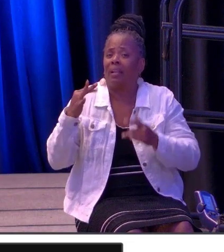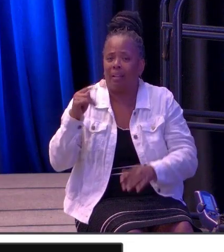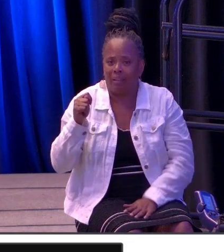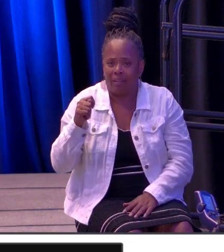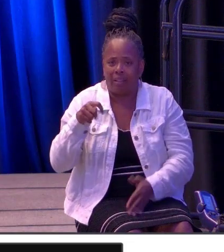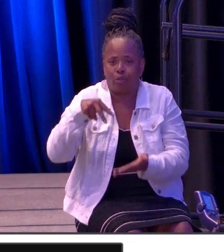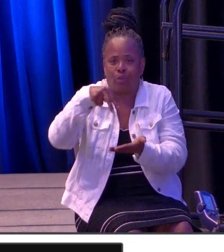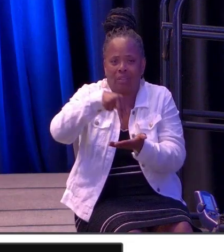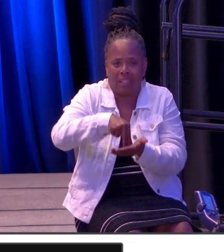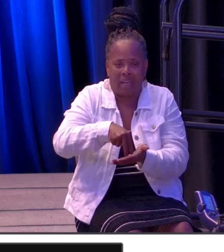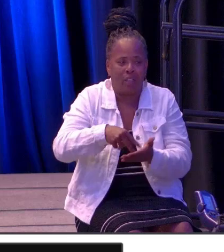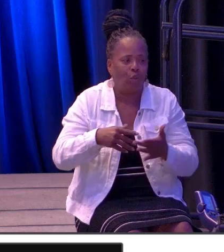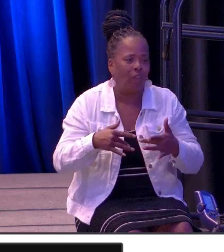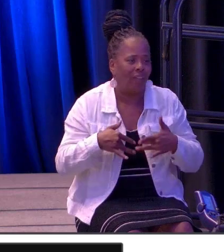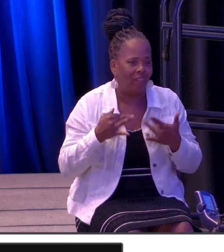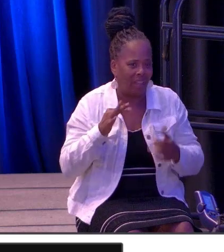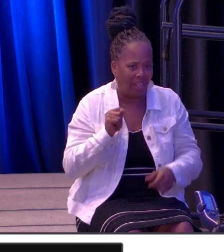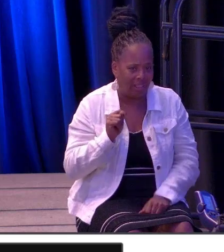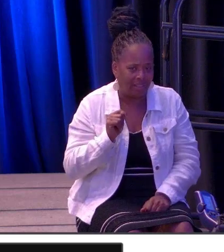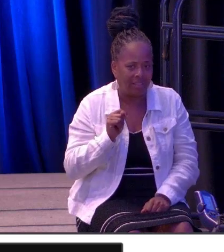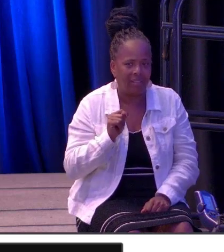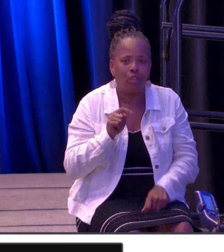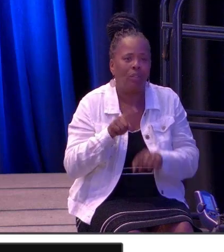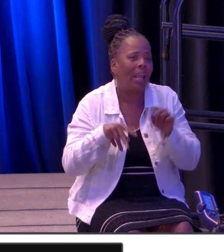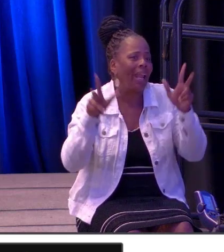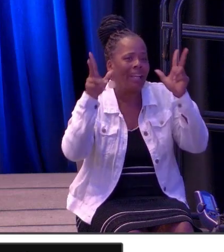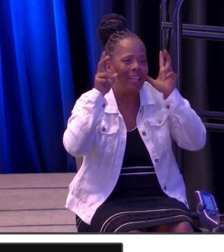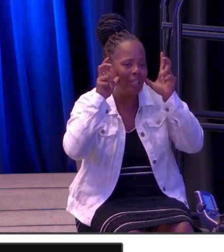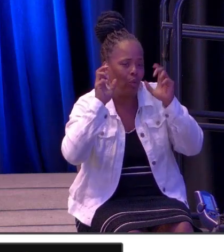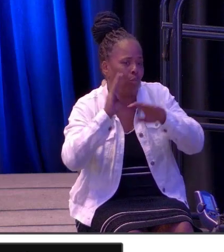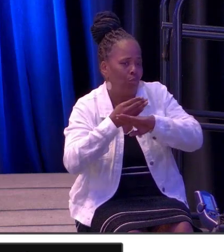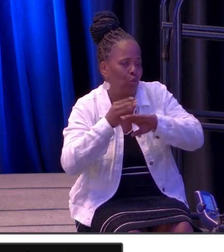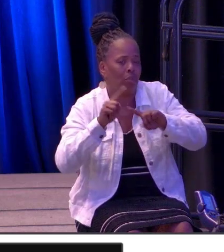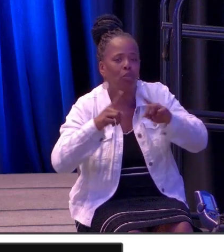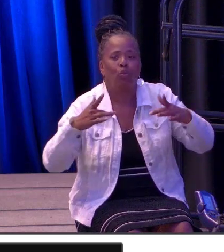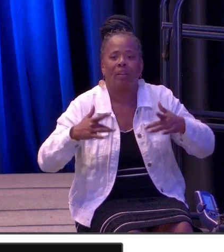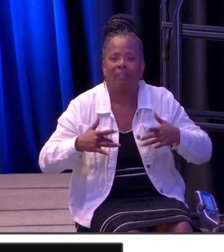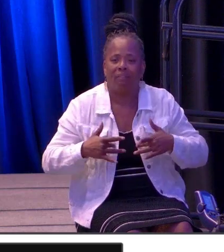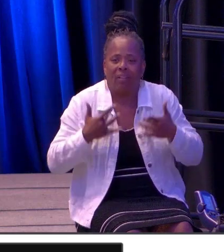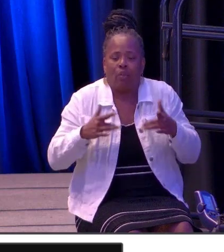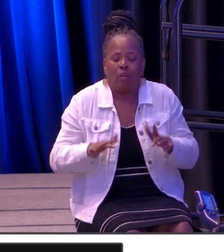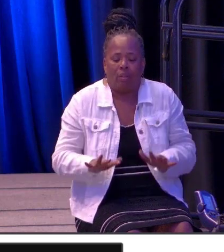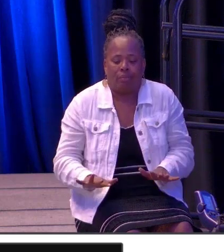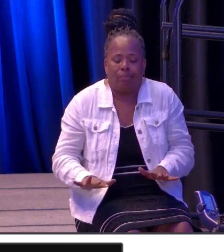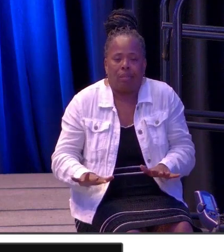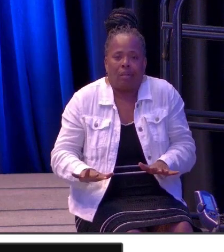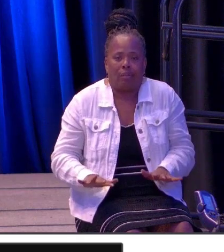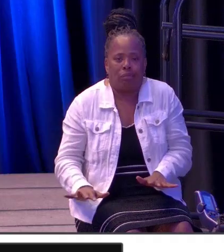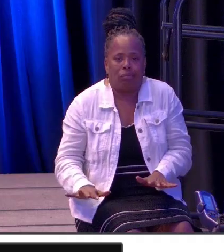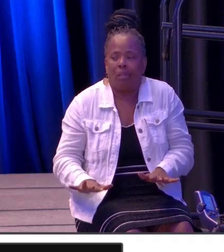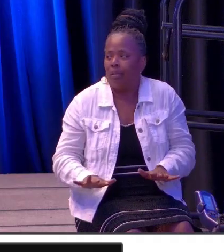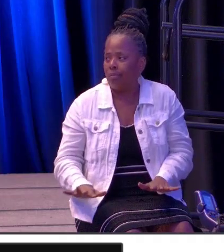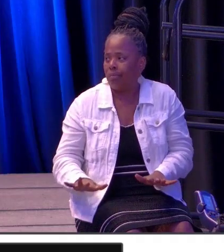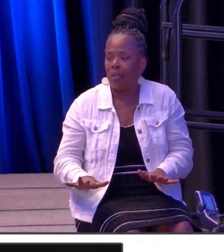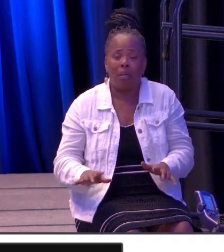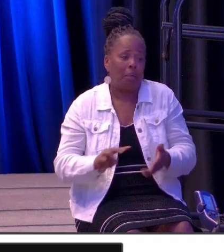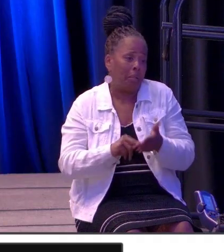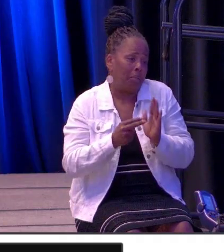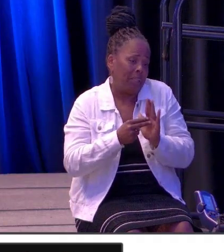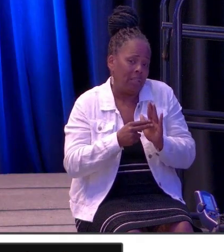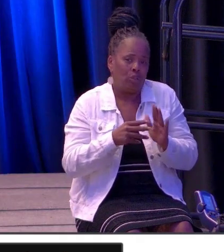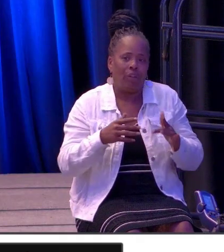the vibration, even though you can't hear the music. It implements the vibration of the